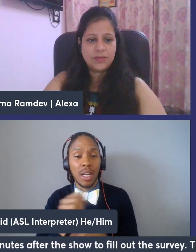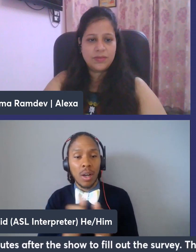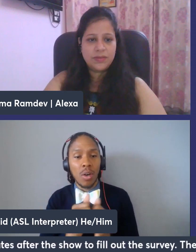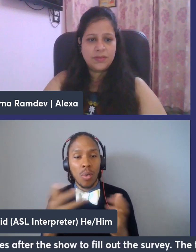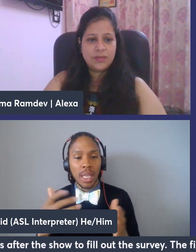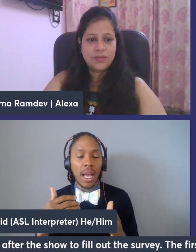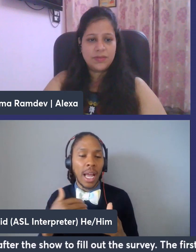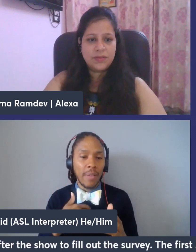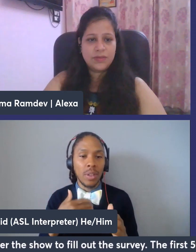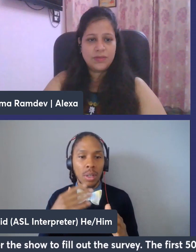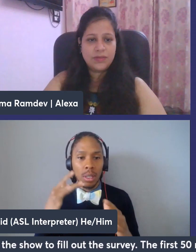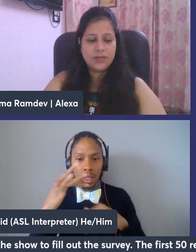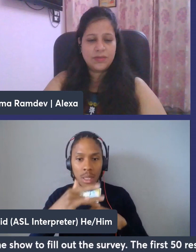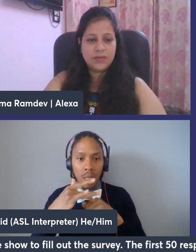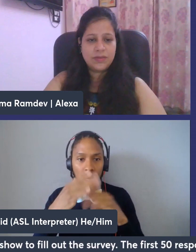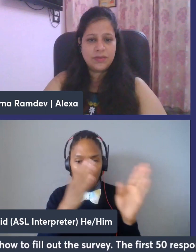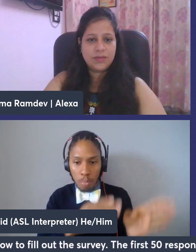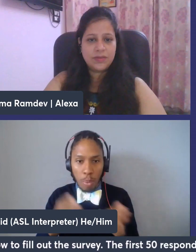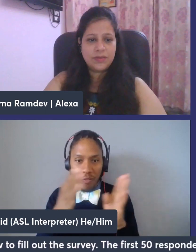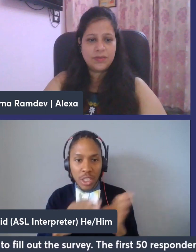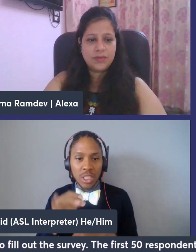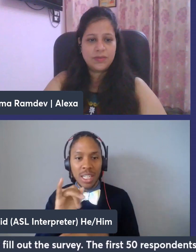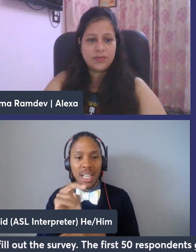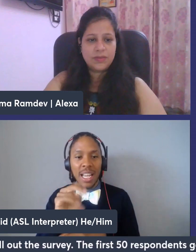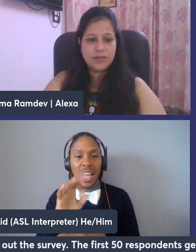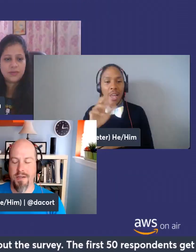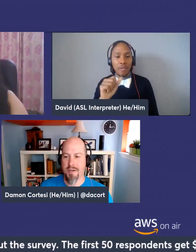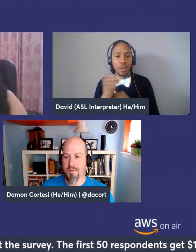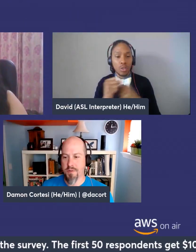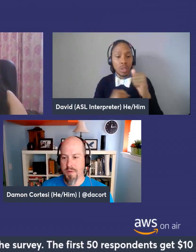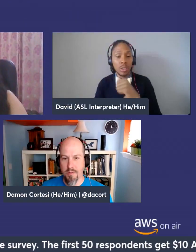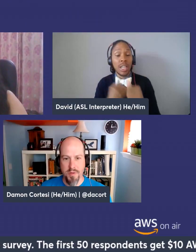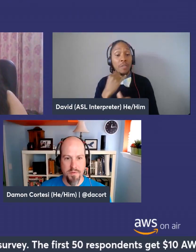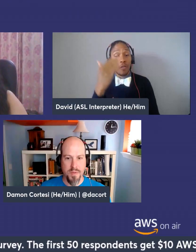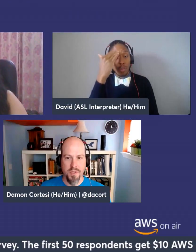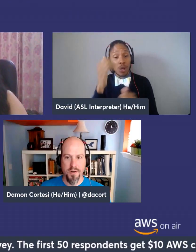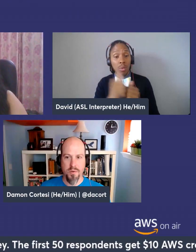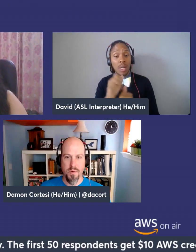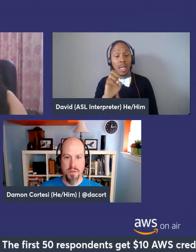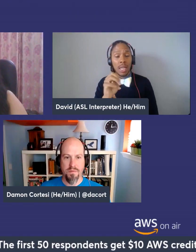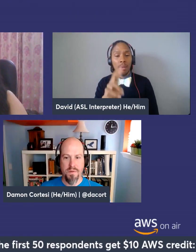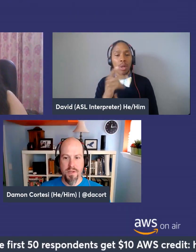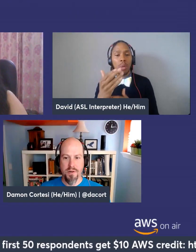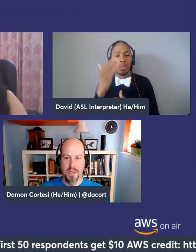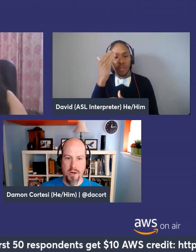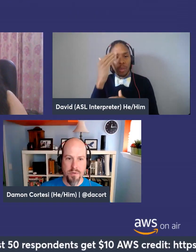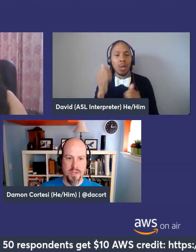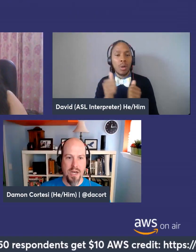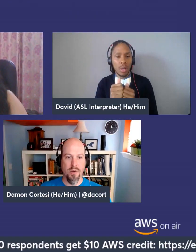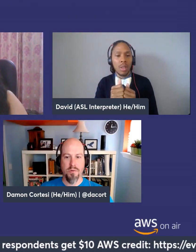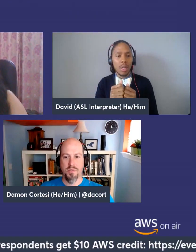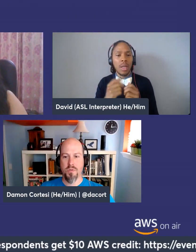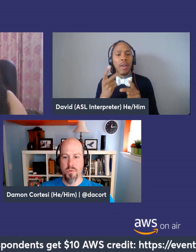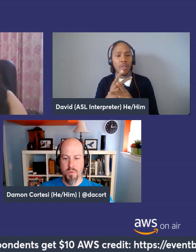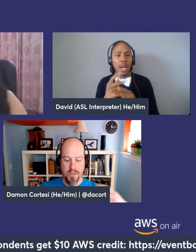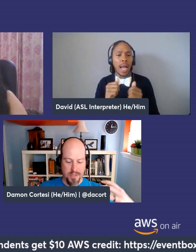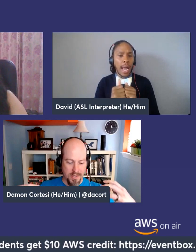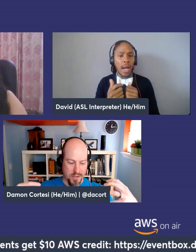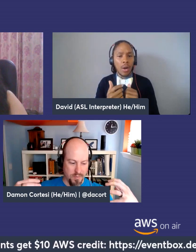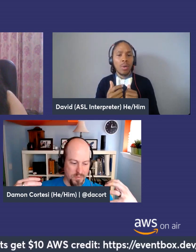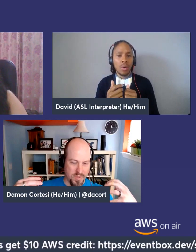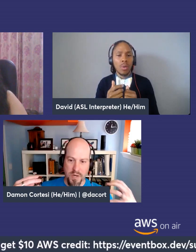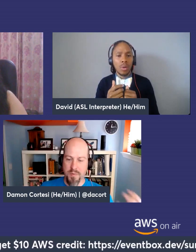provisioning infrastructure. So, if you are familiar with EMR, you're probably familiar with figuring out how